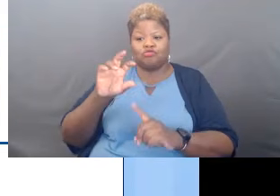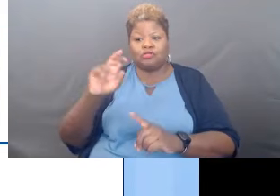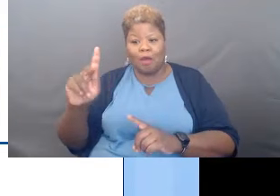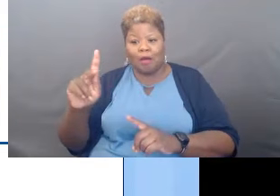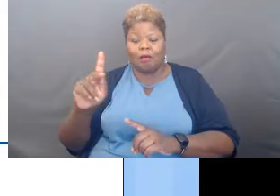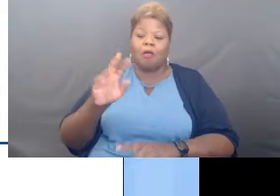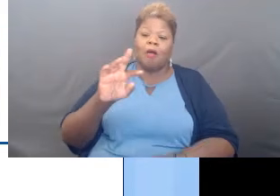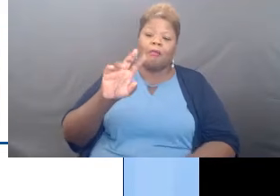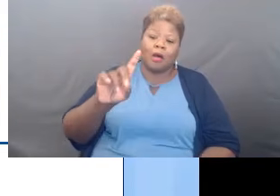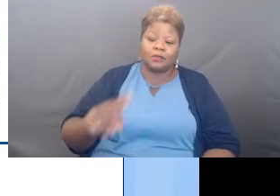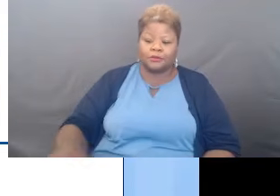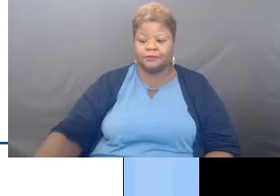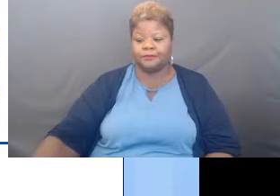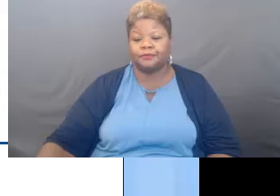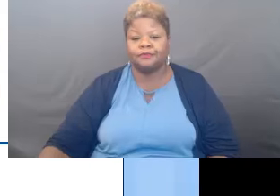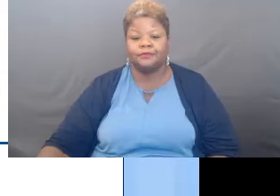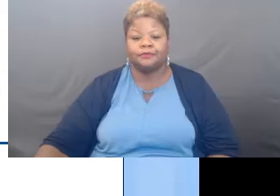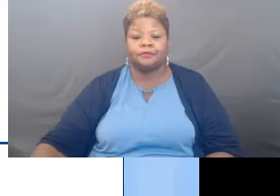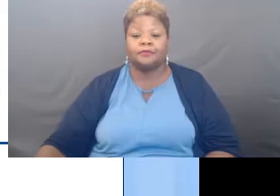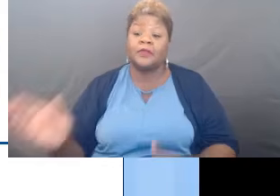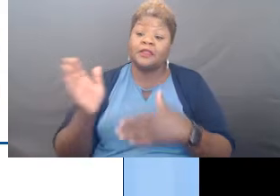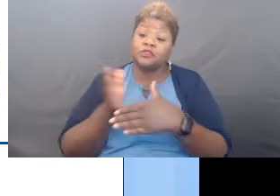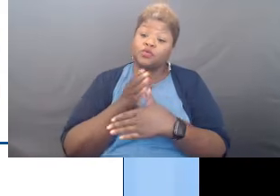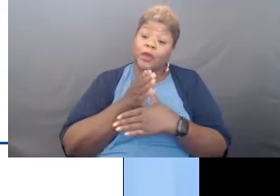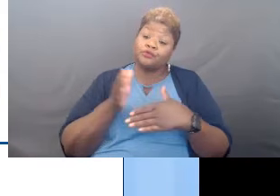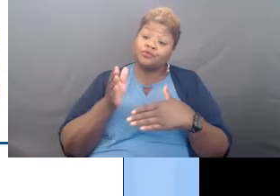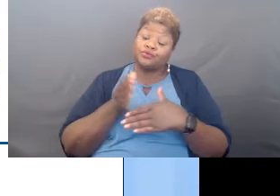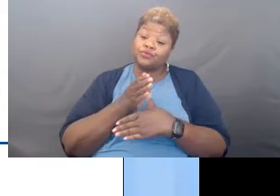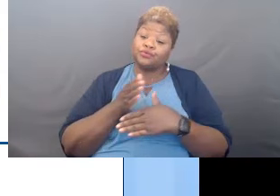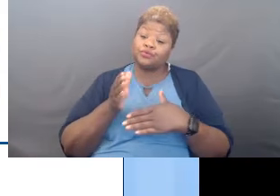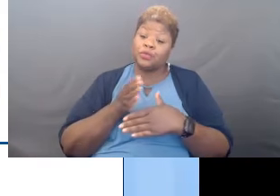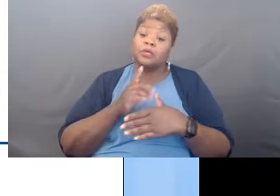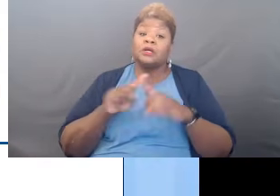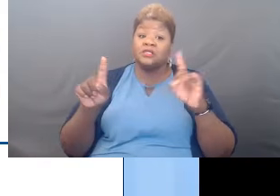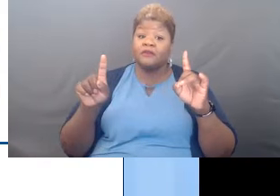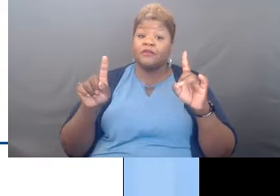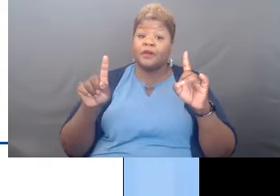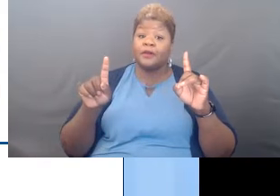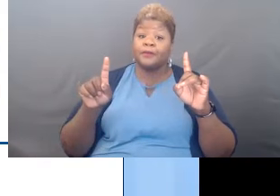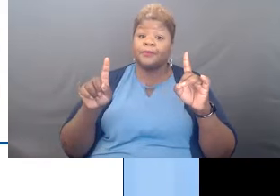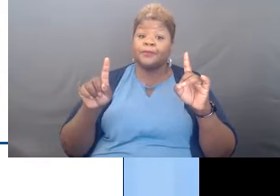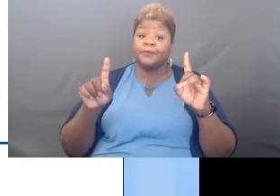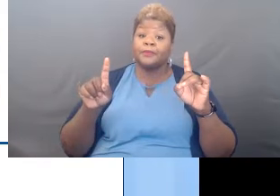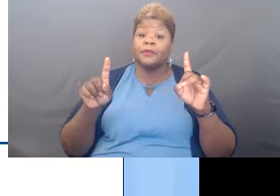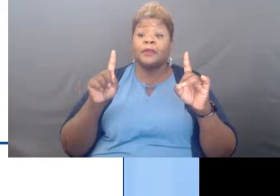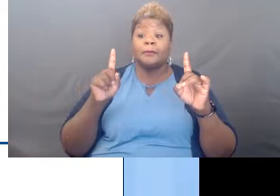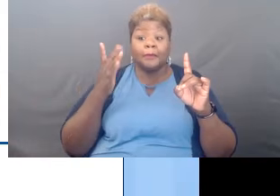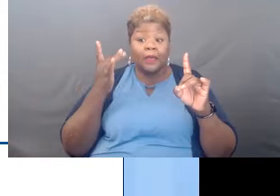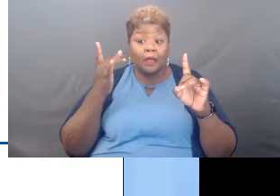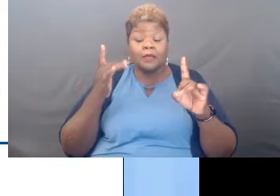bond. And this ranges different across all different ABLE accounts.